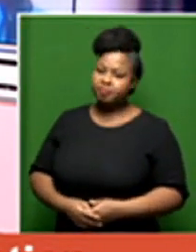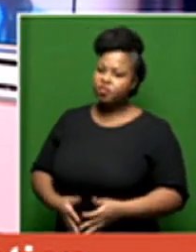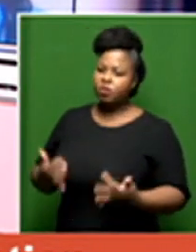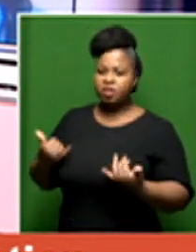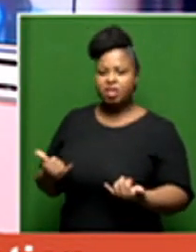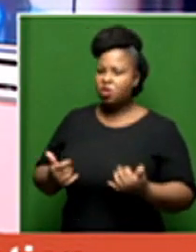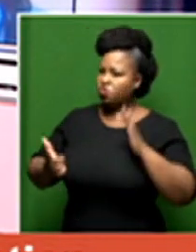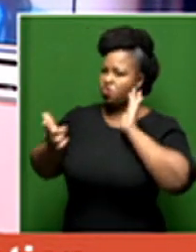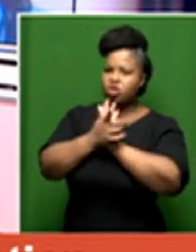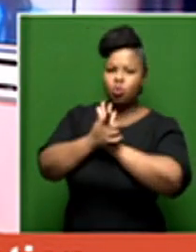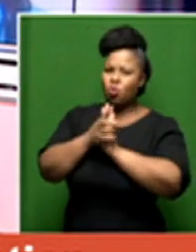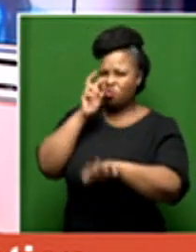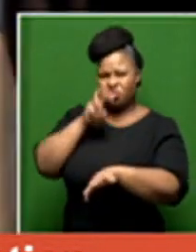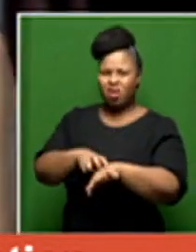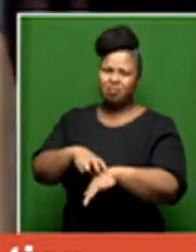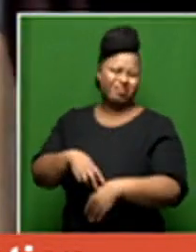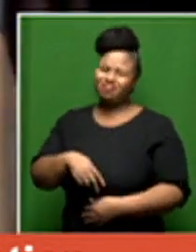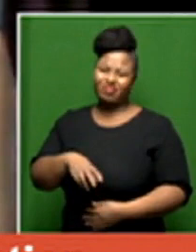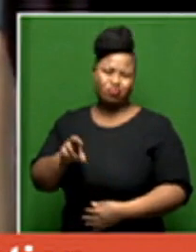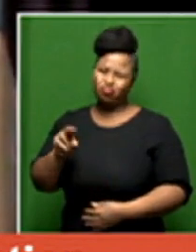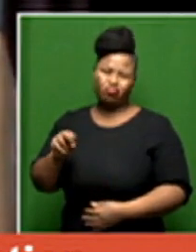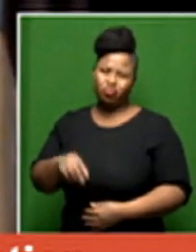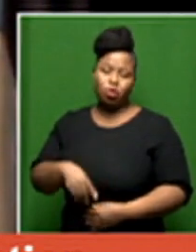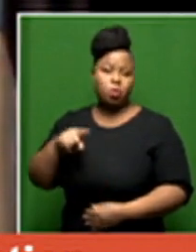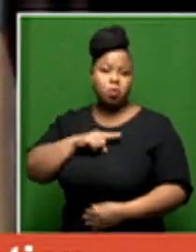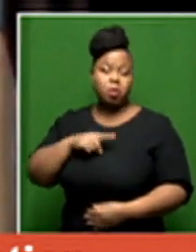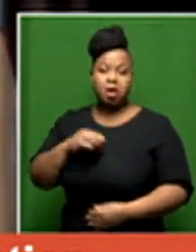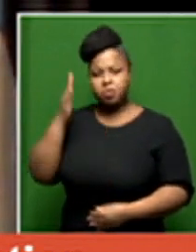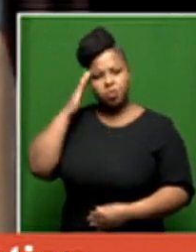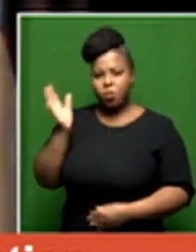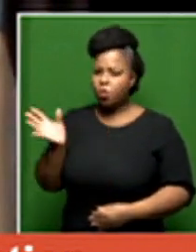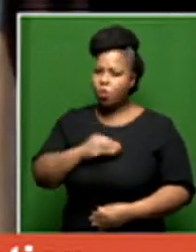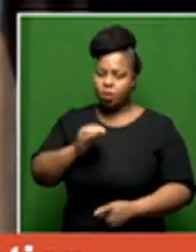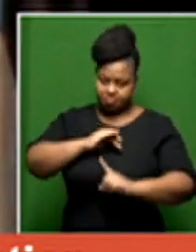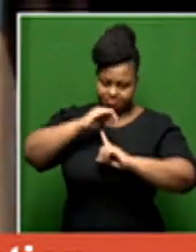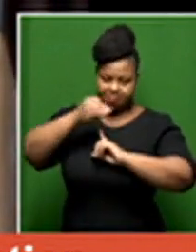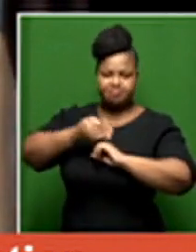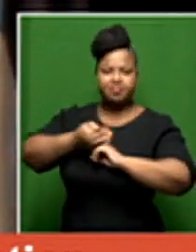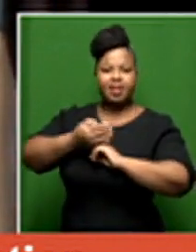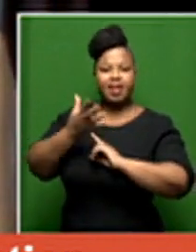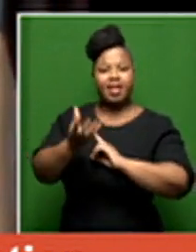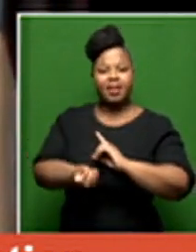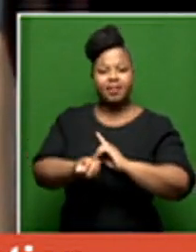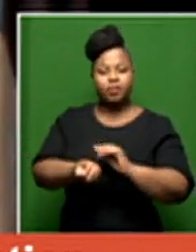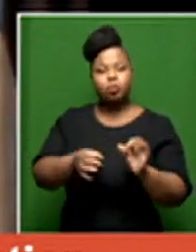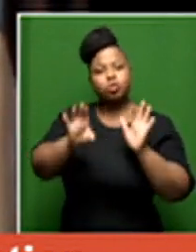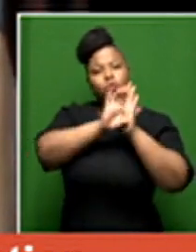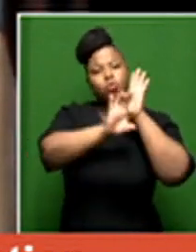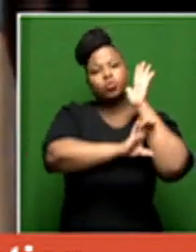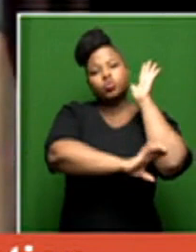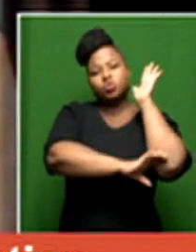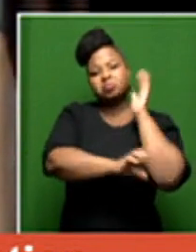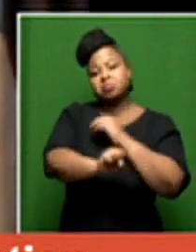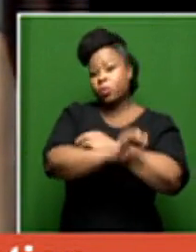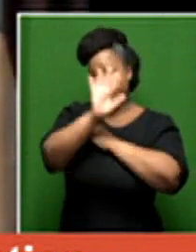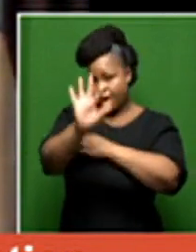Currently, there is no legal requirement. As you know, that everybody is being protected by the constitution of